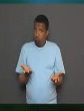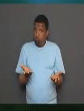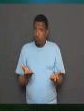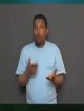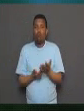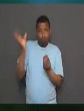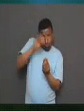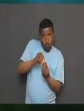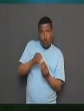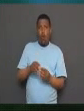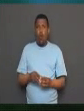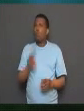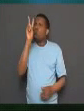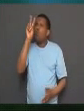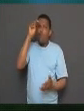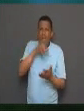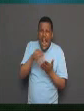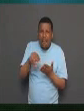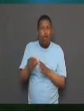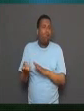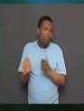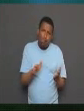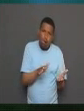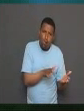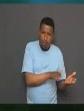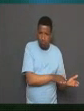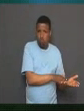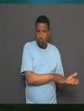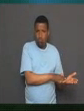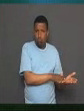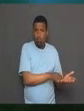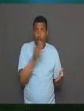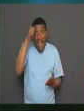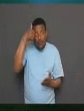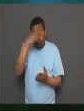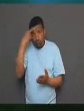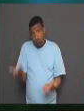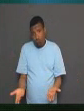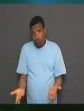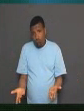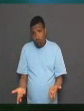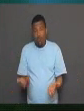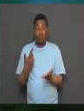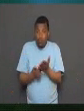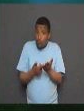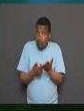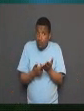There were also 2 million deaths due to AIDS, despite